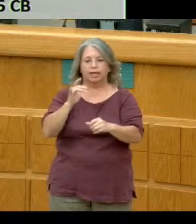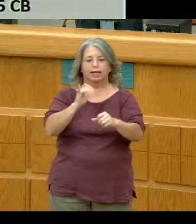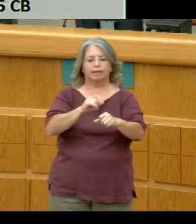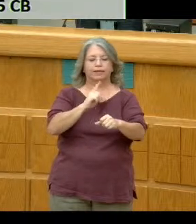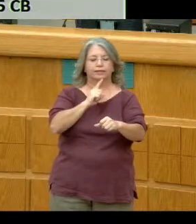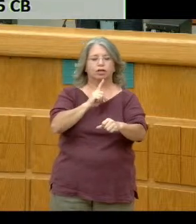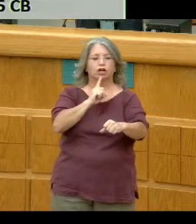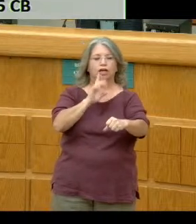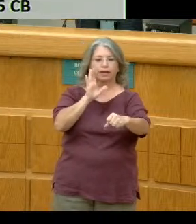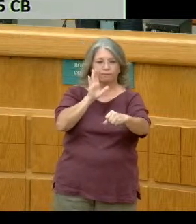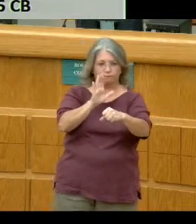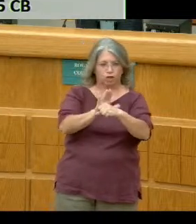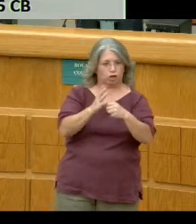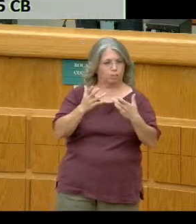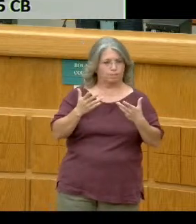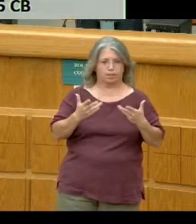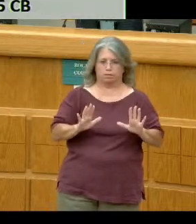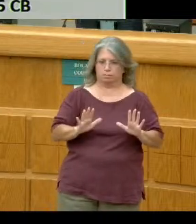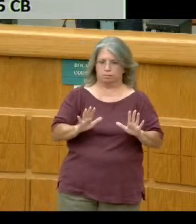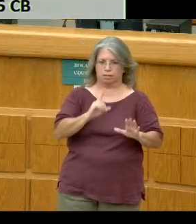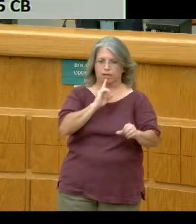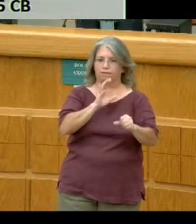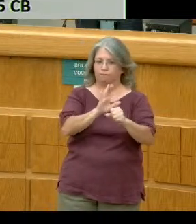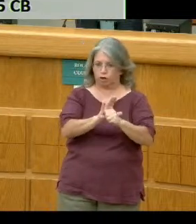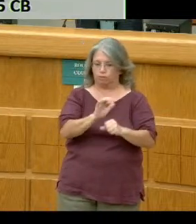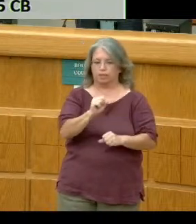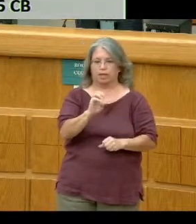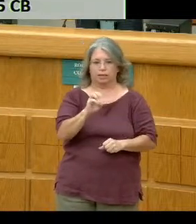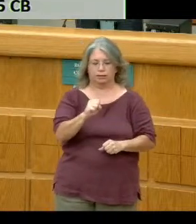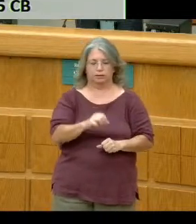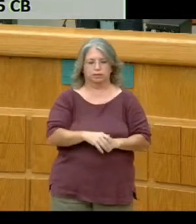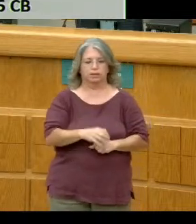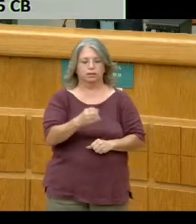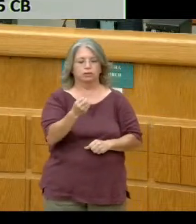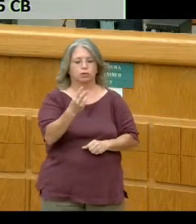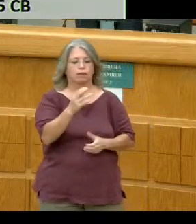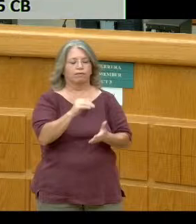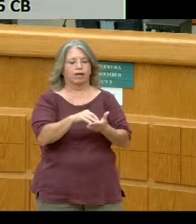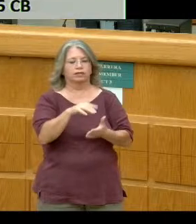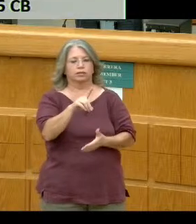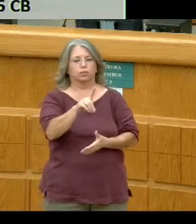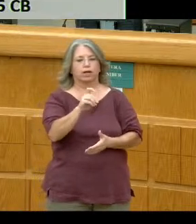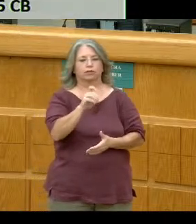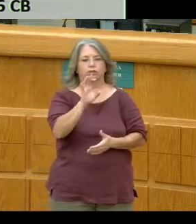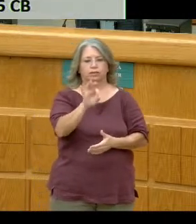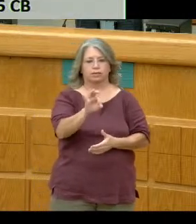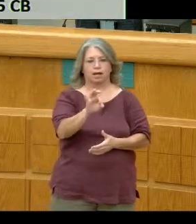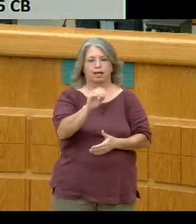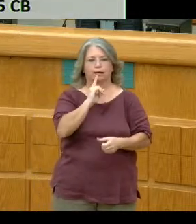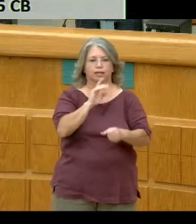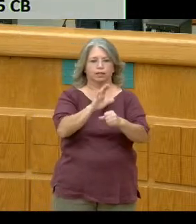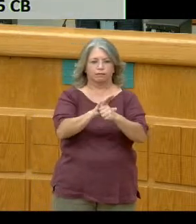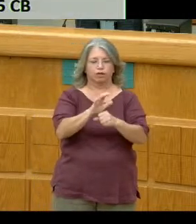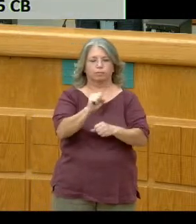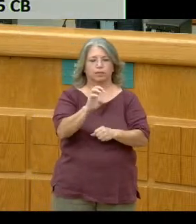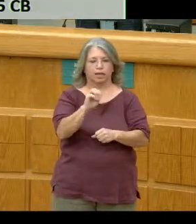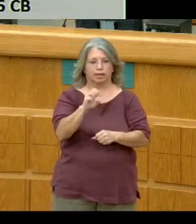confirmed plus probable. So 12,109 confirmed cases in the Coastal Bend